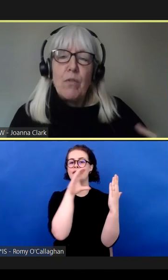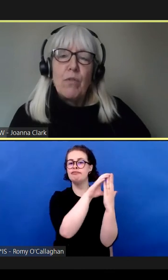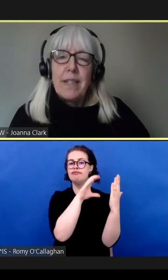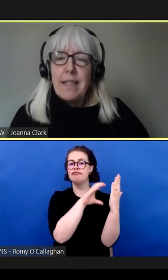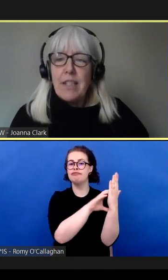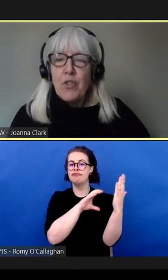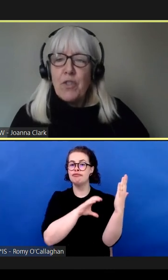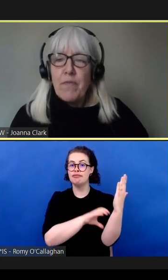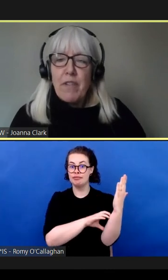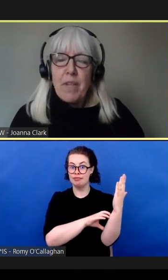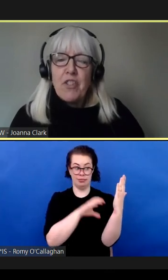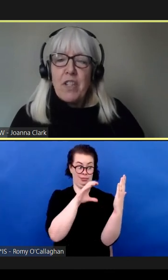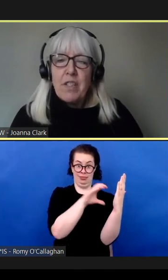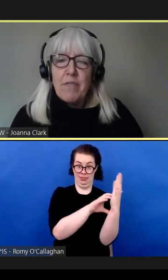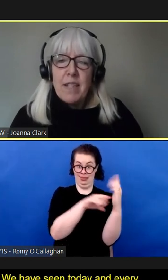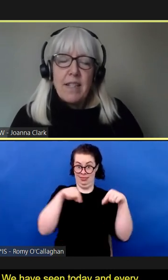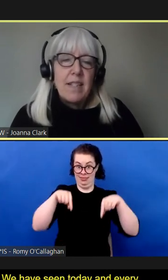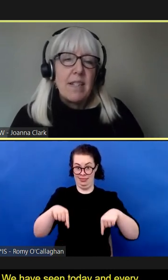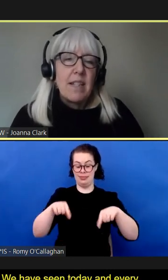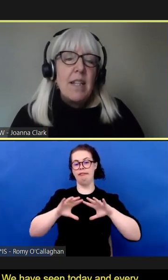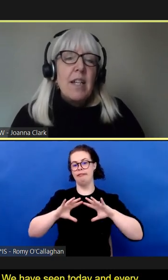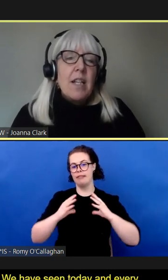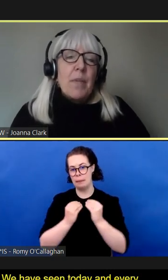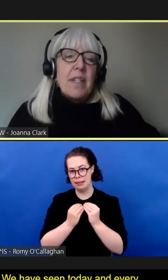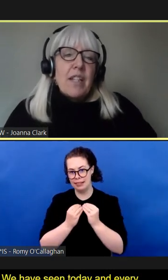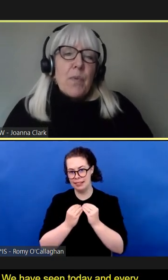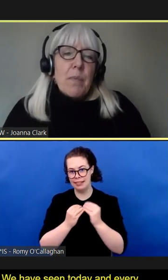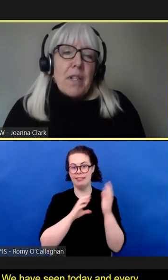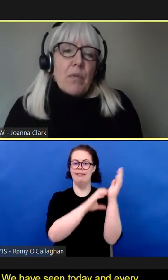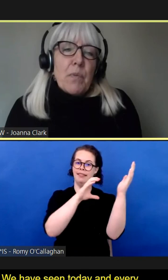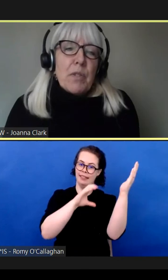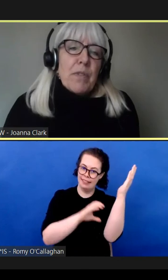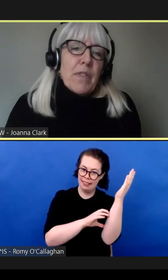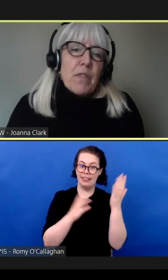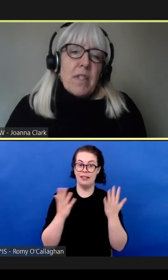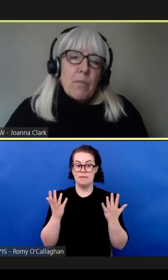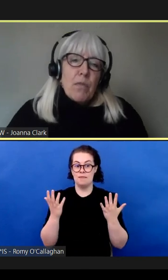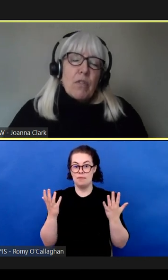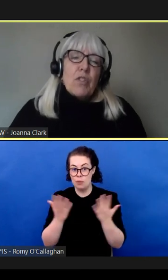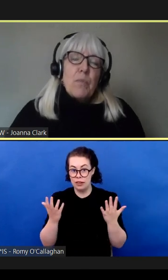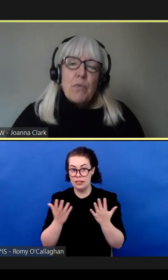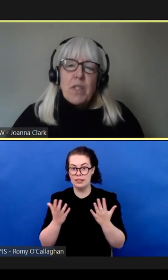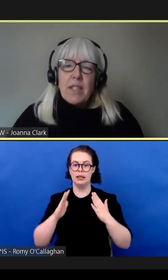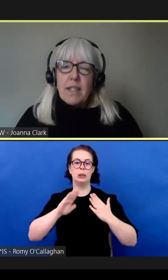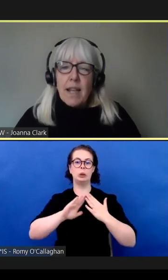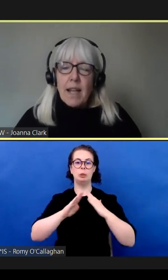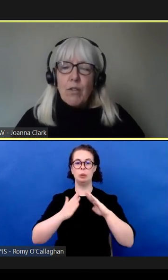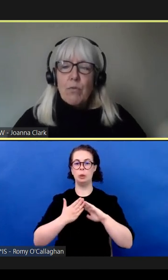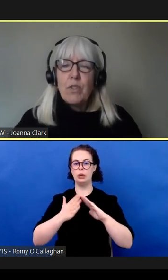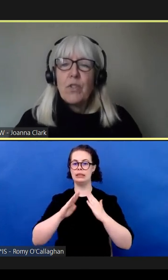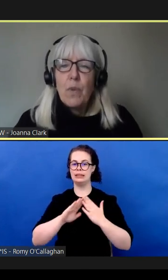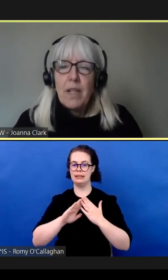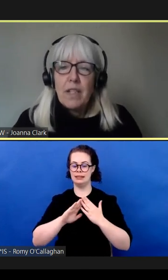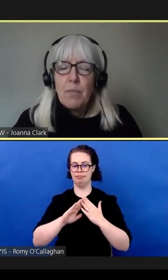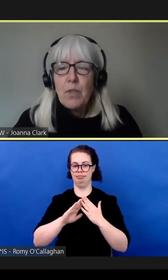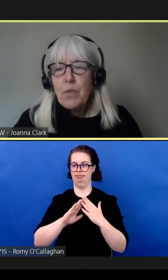webinar, all these issues are very much interrelated. But the next webinar, we will be focusing more on communities. How does